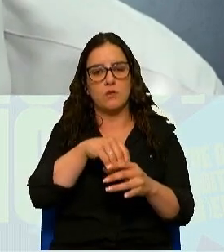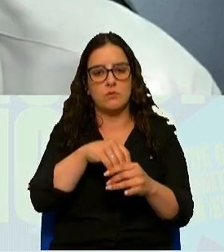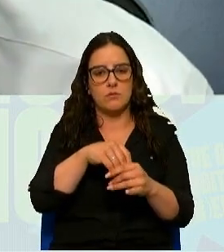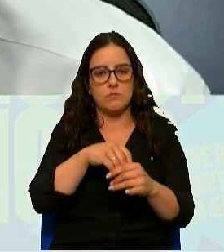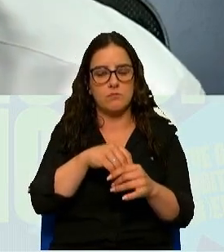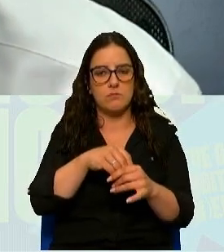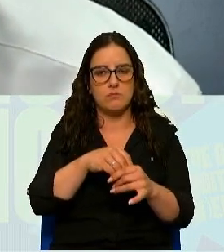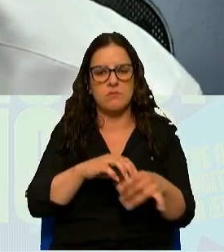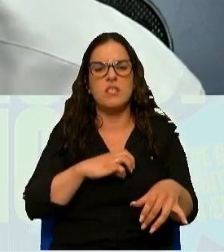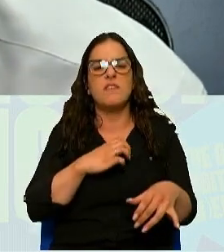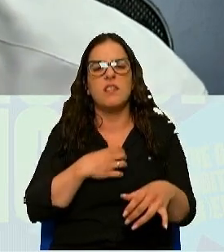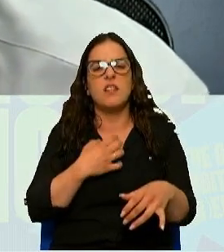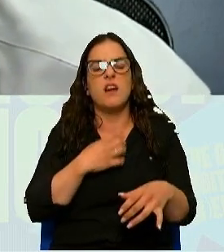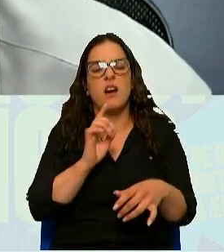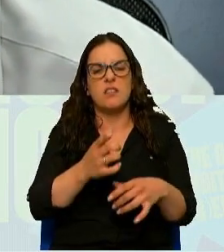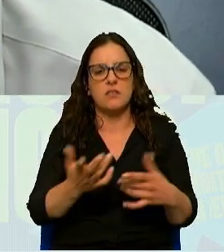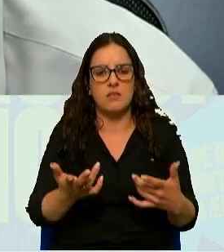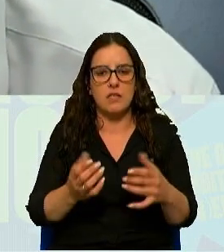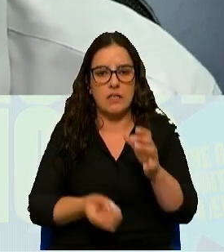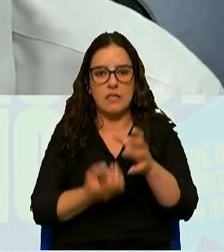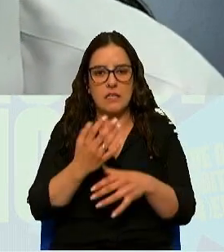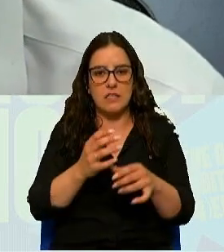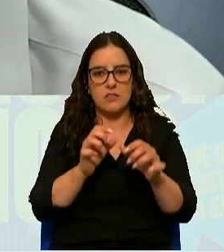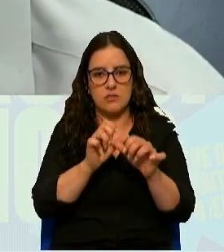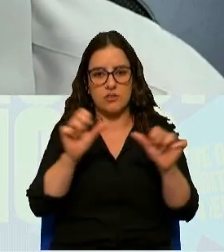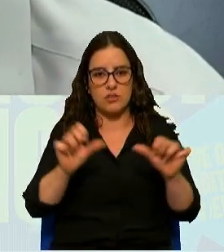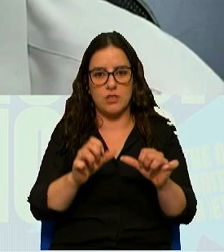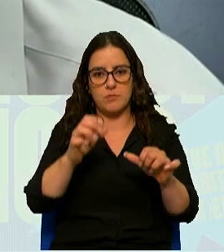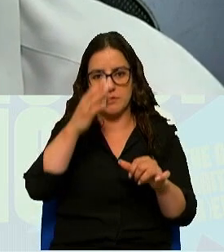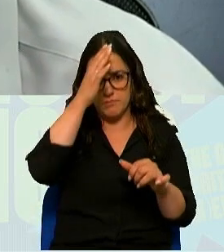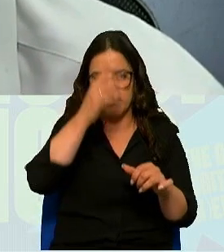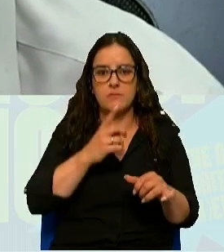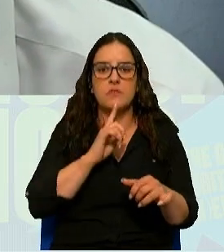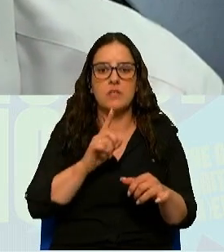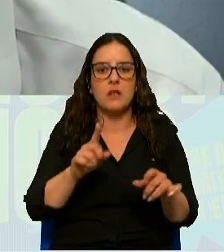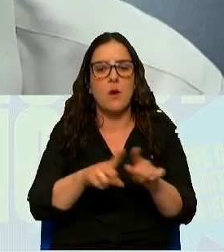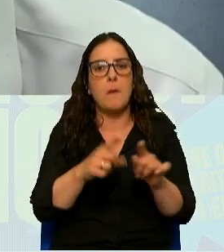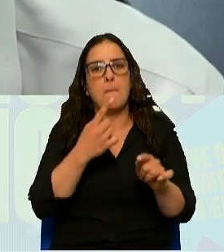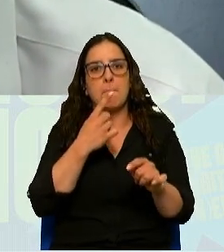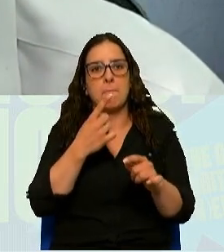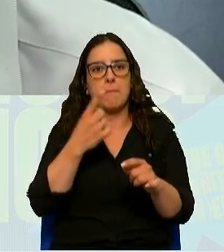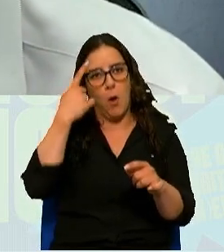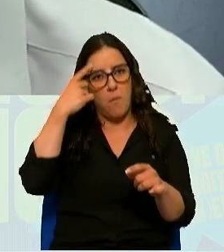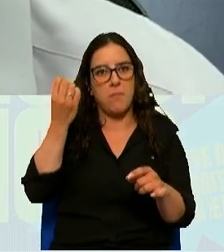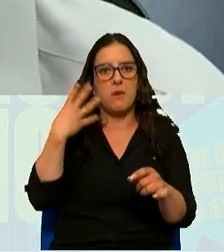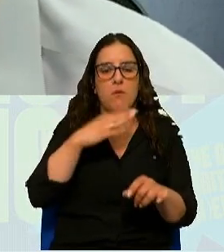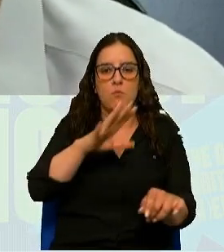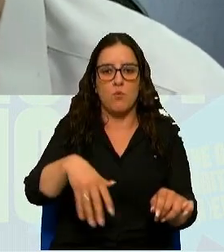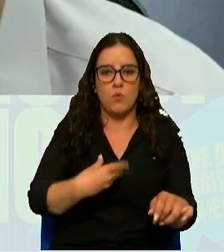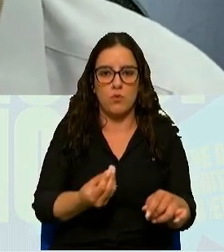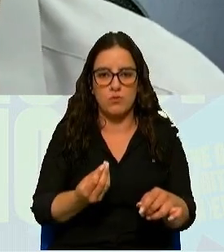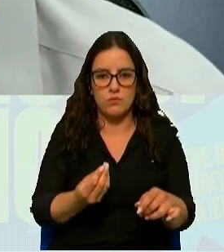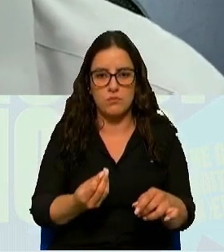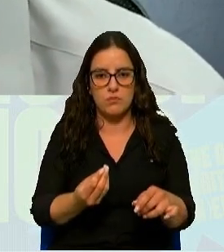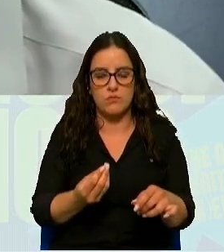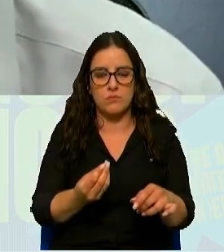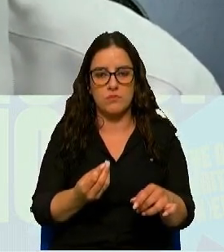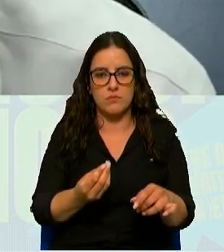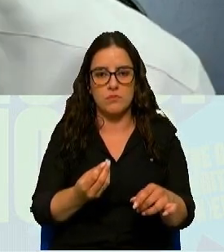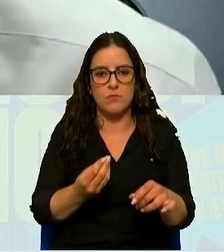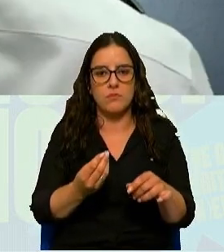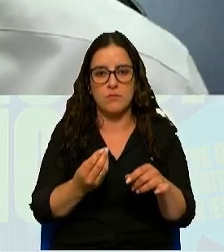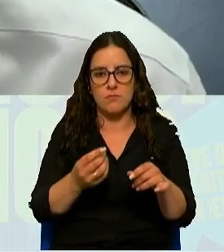by that is creating AI systems that understand the world, understand and are able to reason about the world.